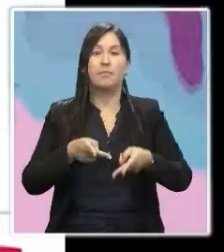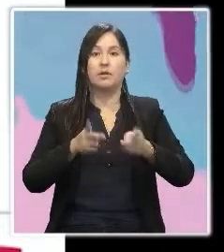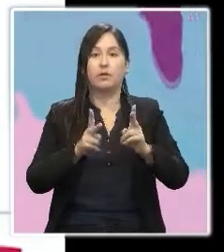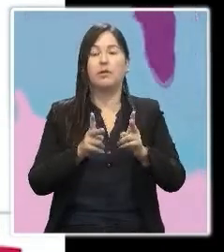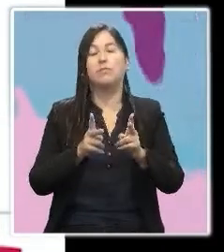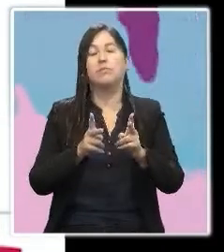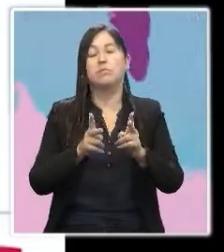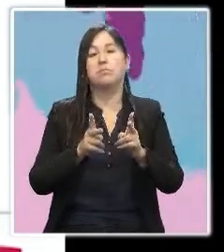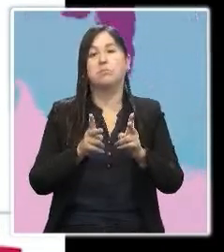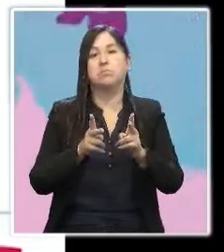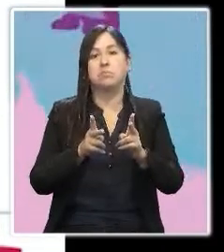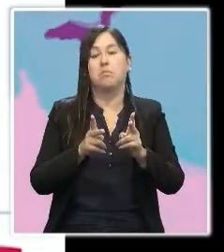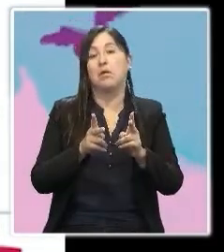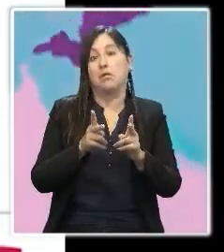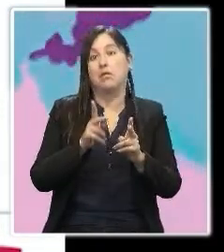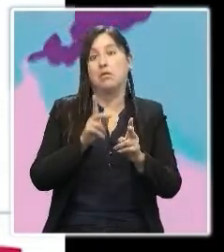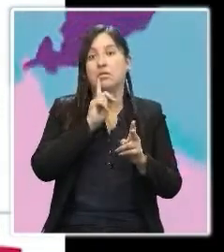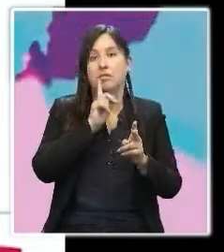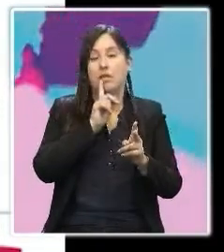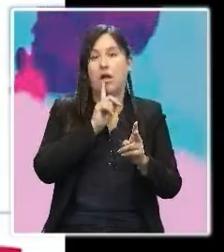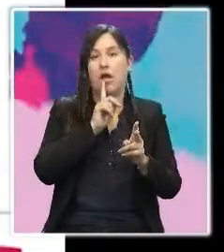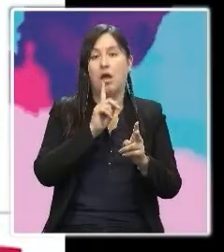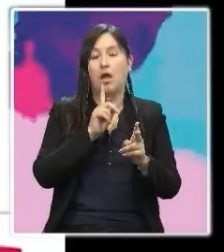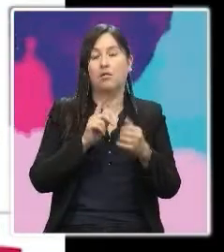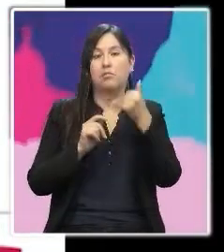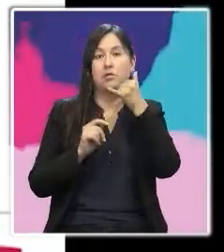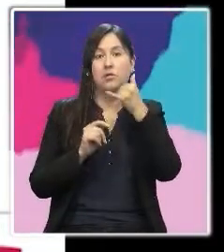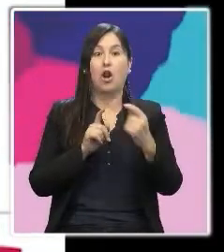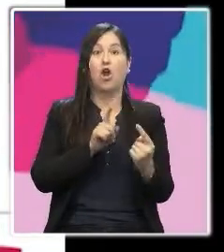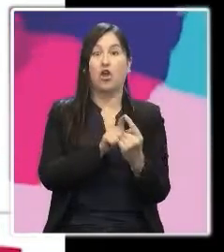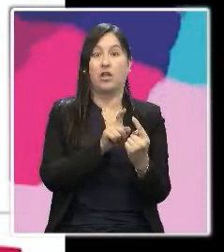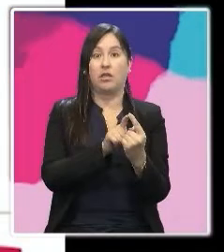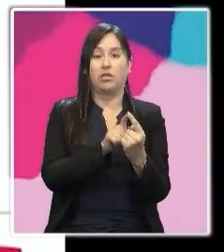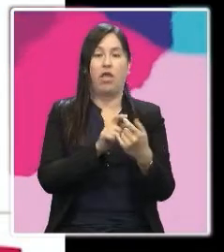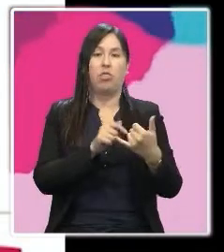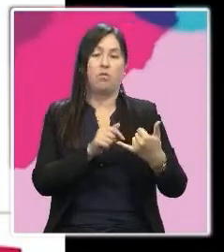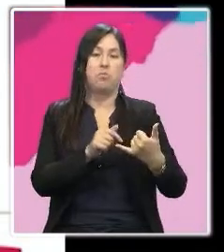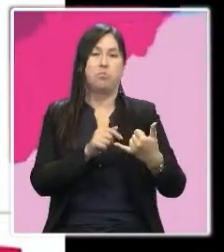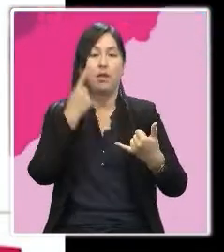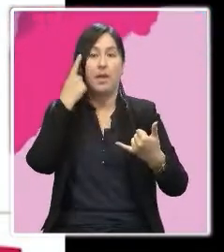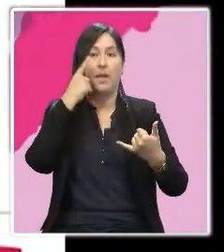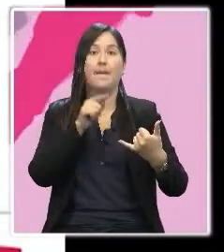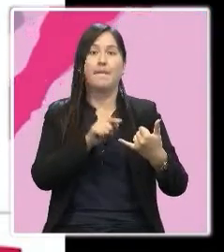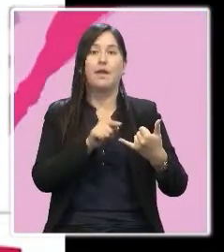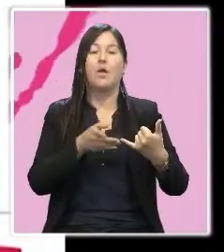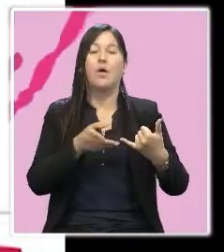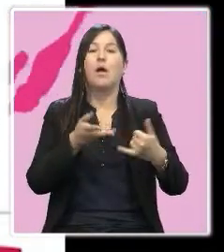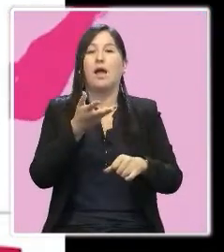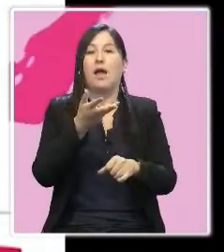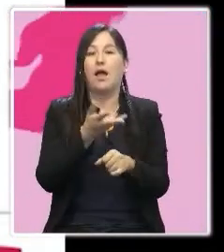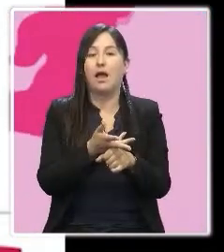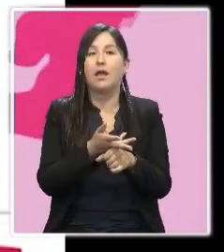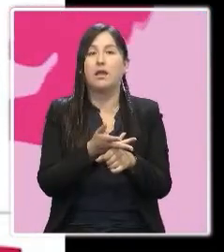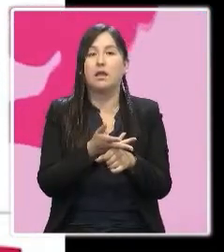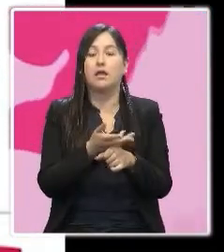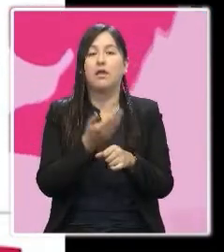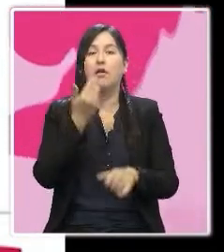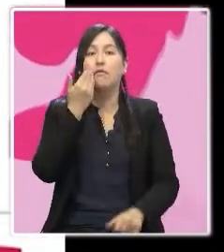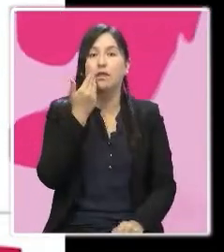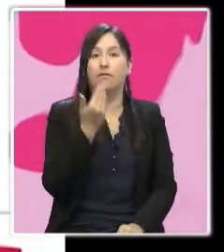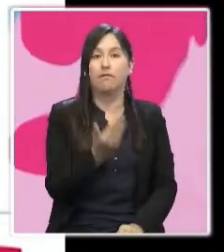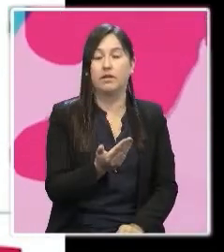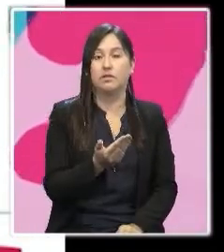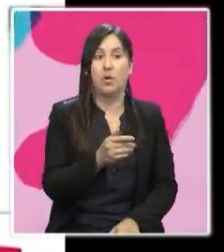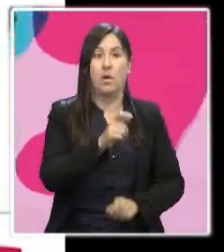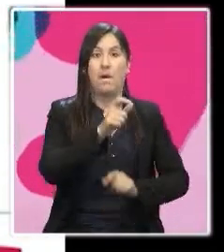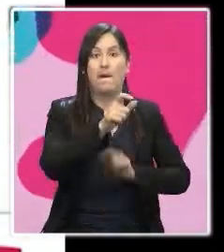particularly reinforcing and rewarding, which means that some people end up spending a lot of time online, and a very small amount of those people that spend a lot